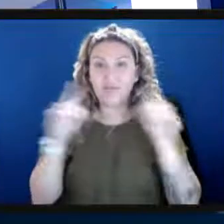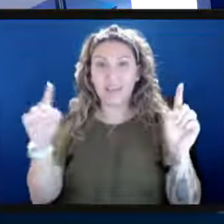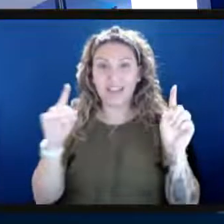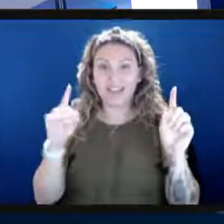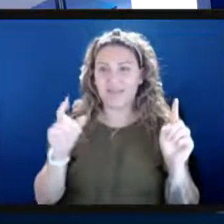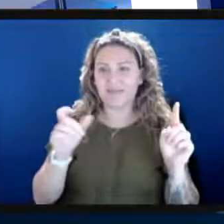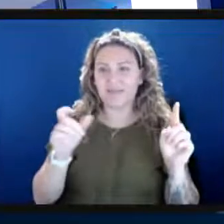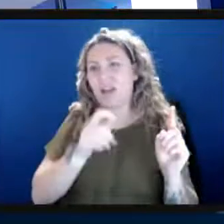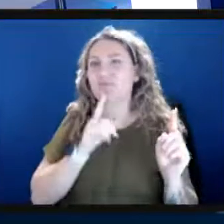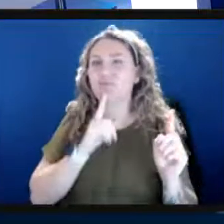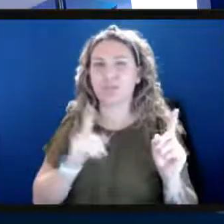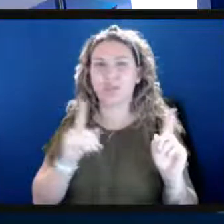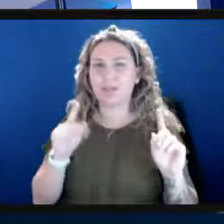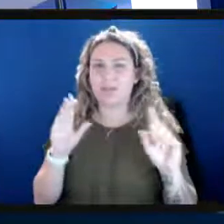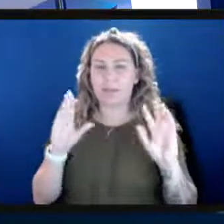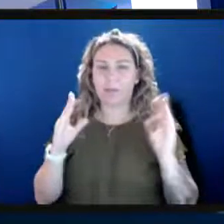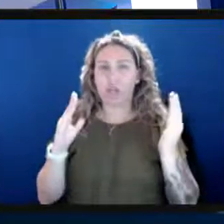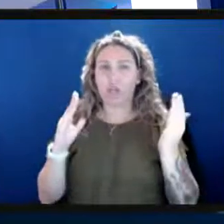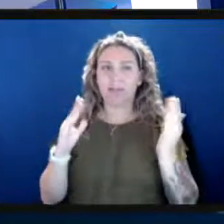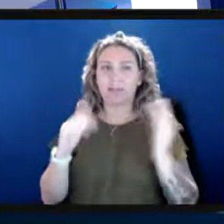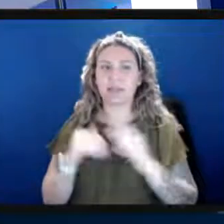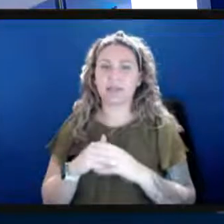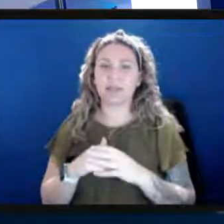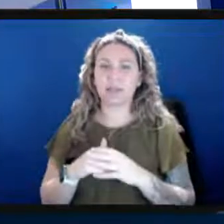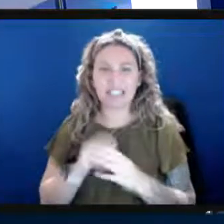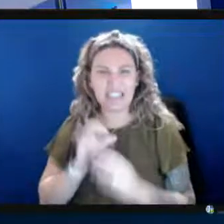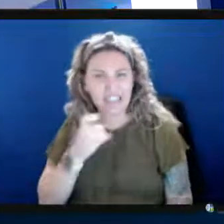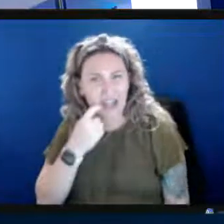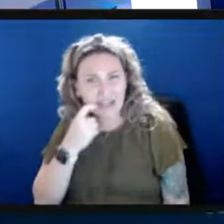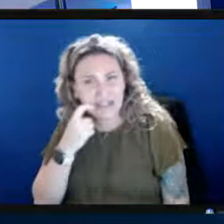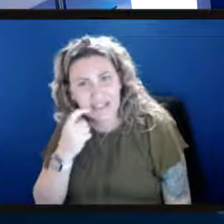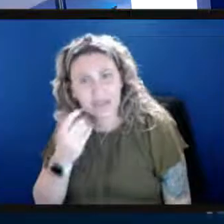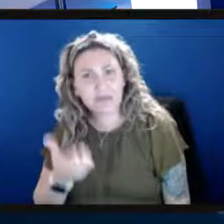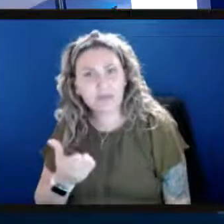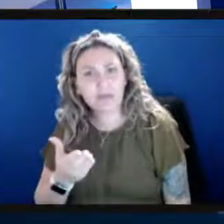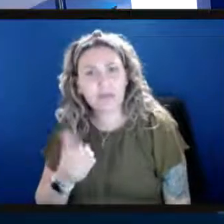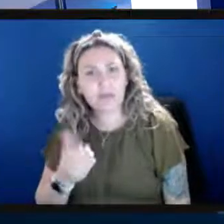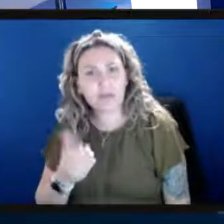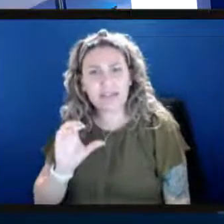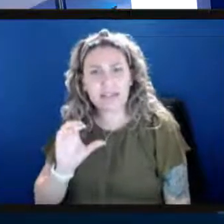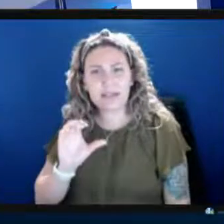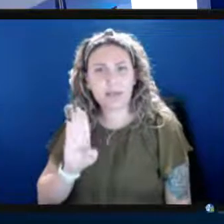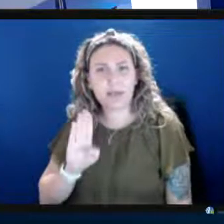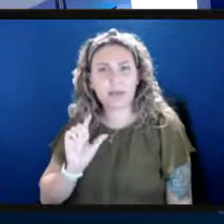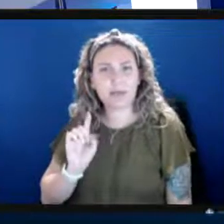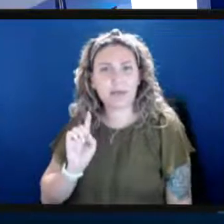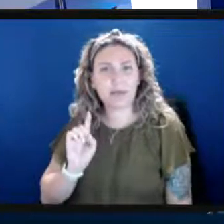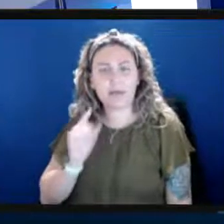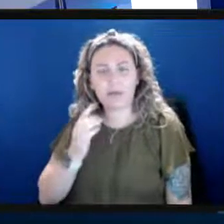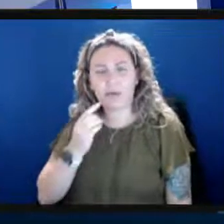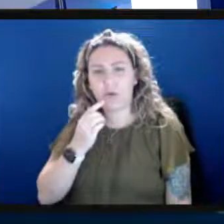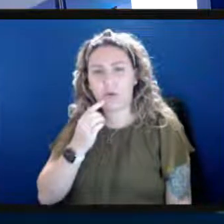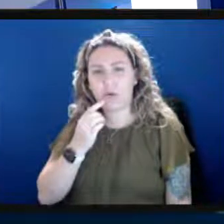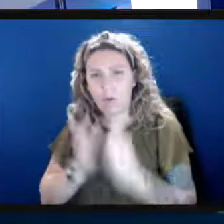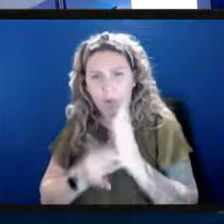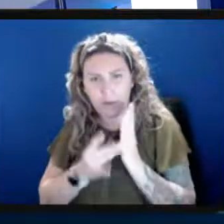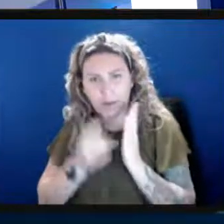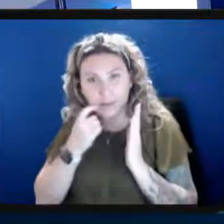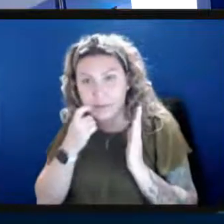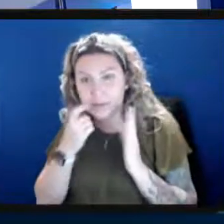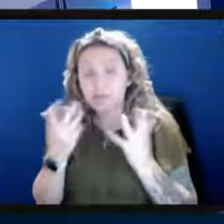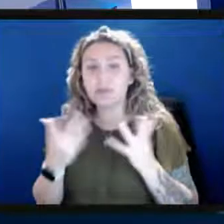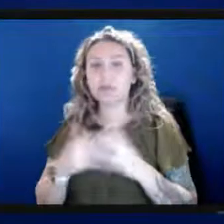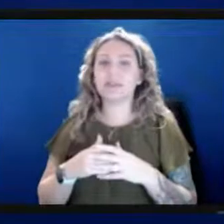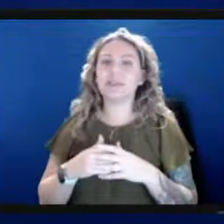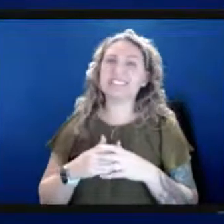what comparison she's asking you. But, yeah. CBD oil? Well, it's a difficult topic to